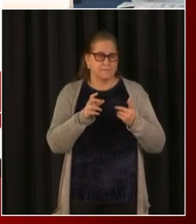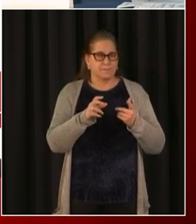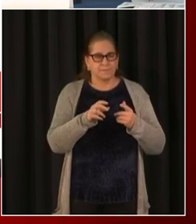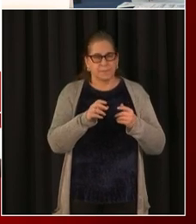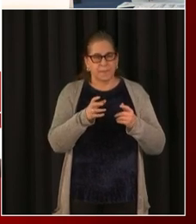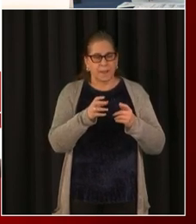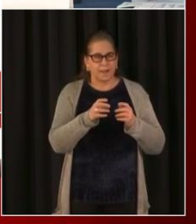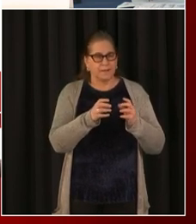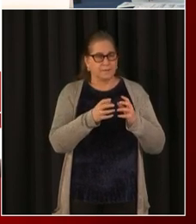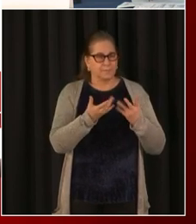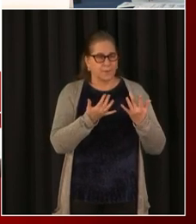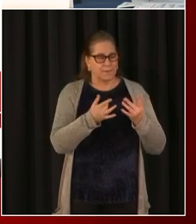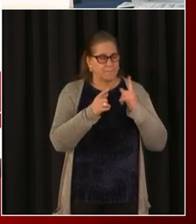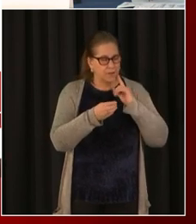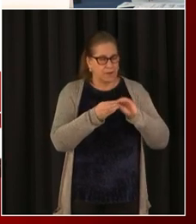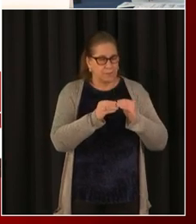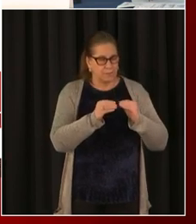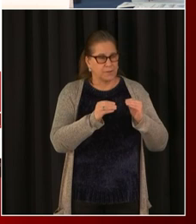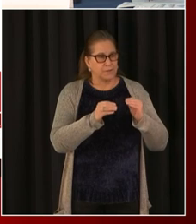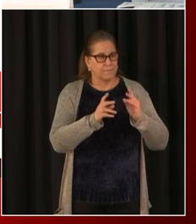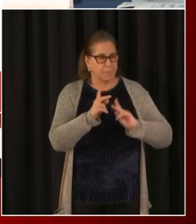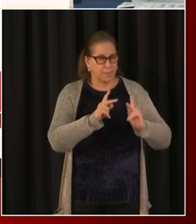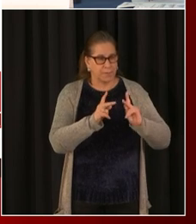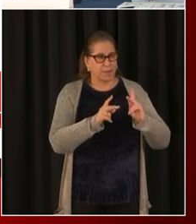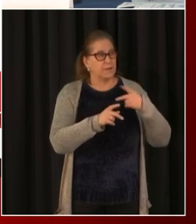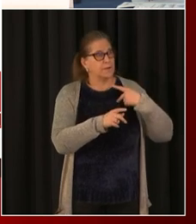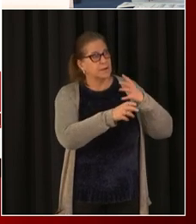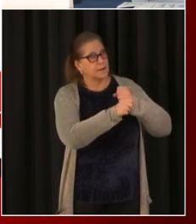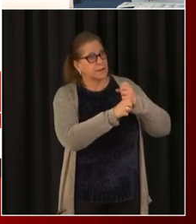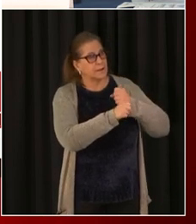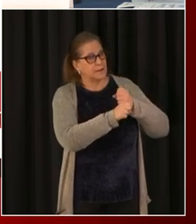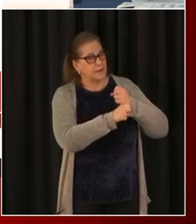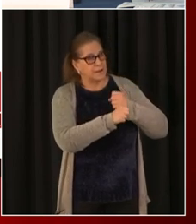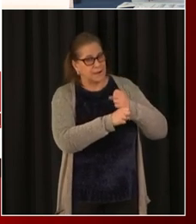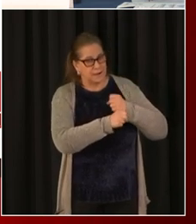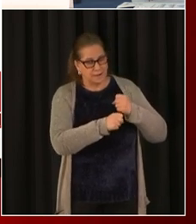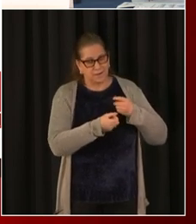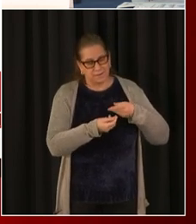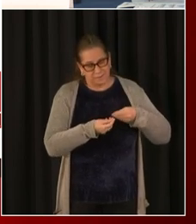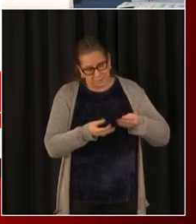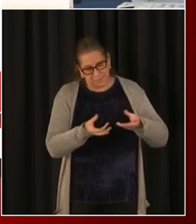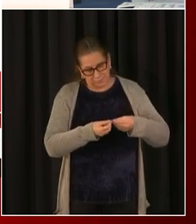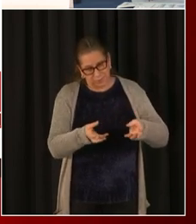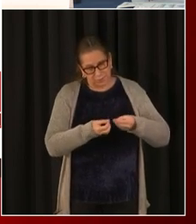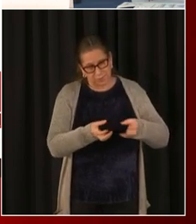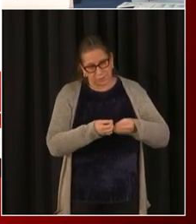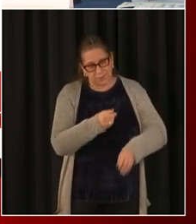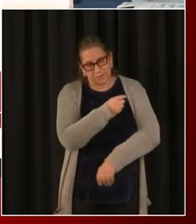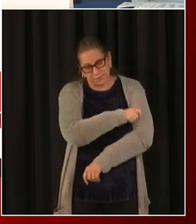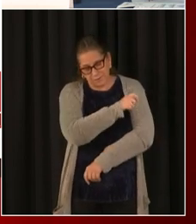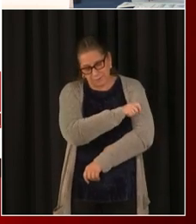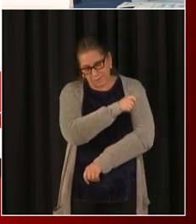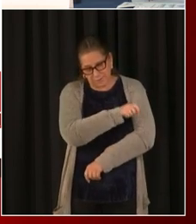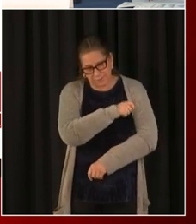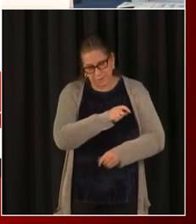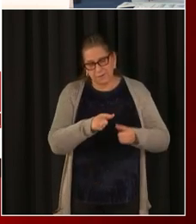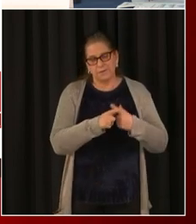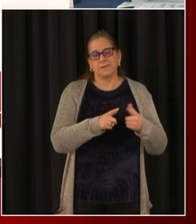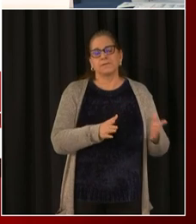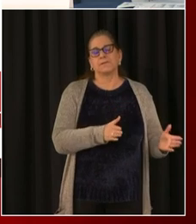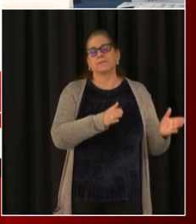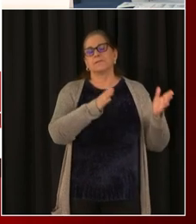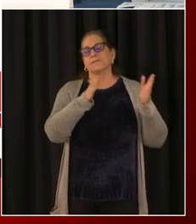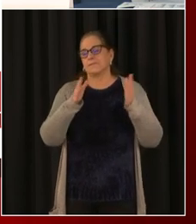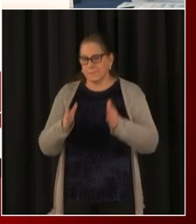example, about 5,000 of the 44,000 or so doses that you see